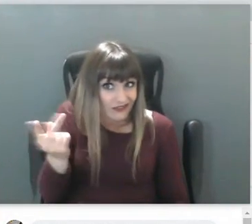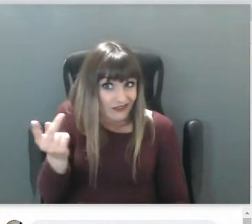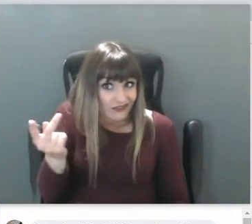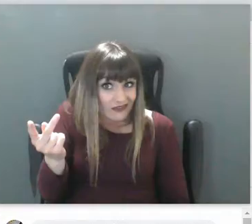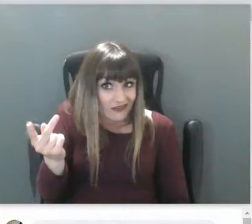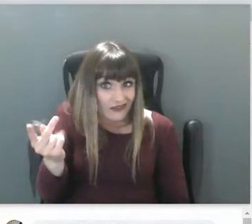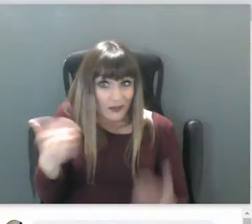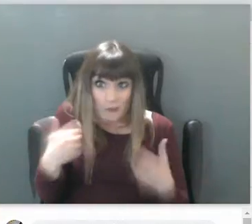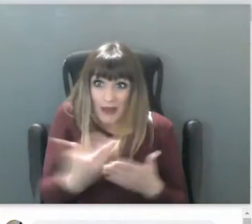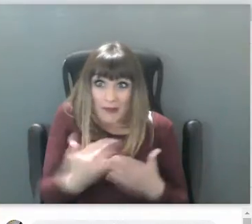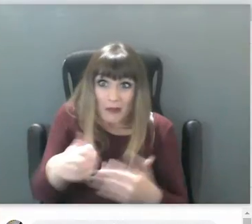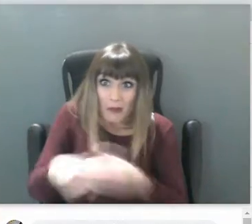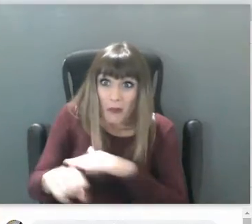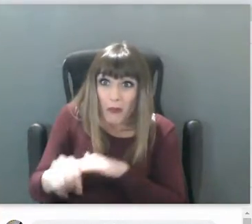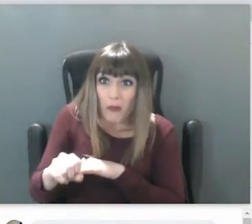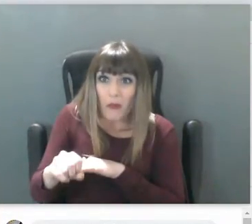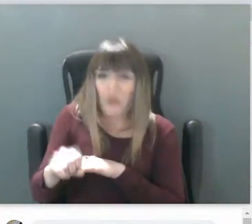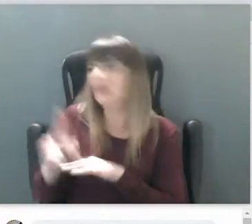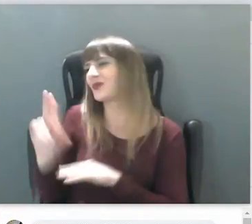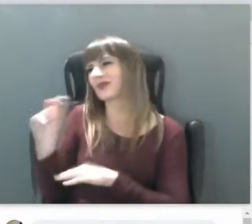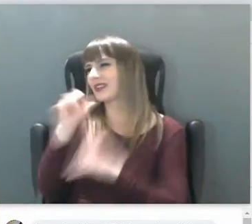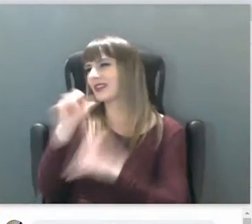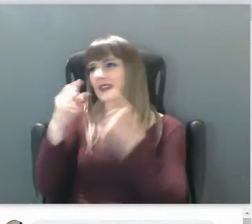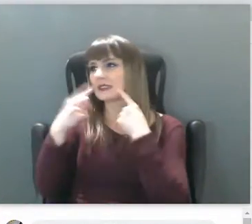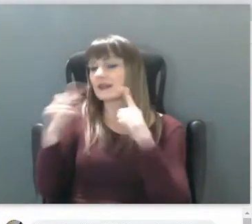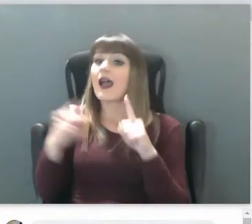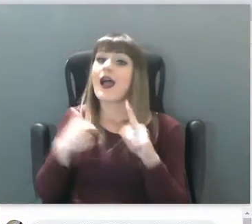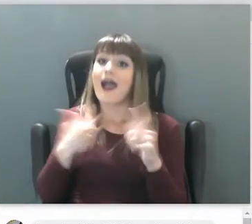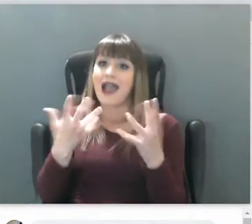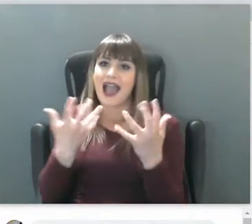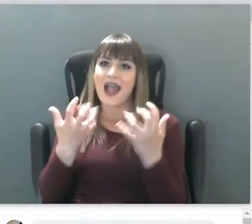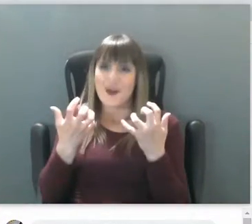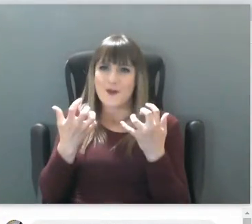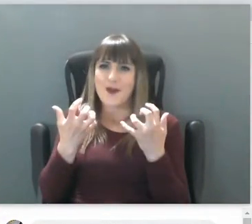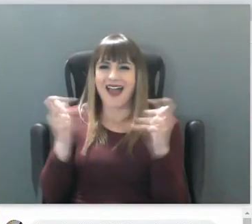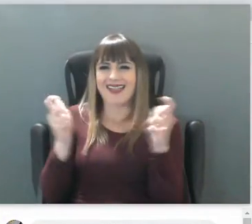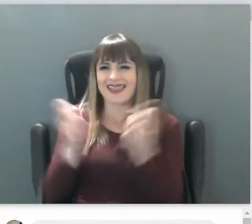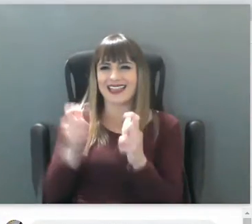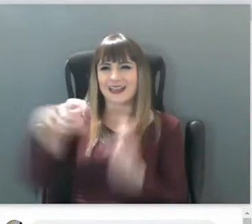I'd love a little prickle. That's a wouldn't that family be- of porcupines. It's called a prickle. Oh.